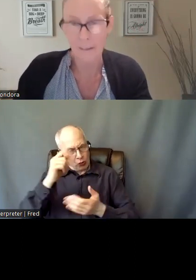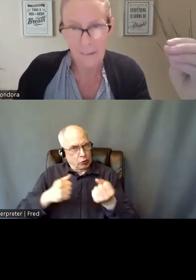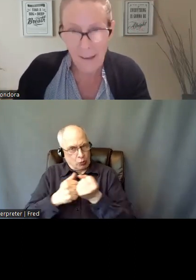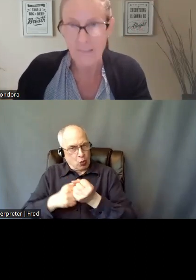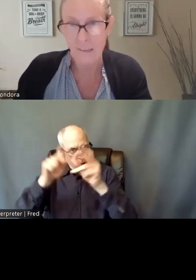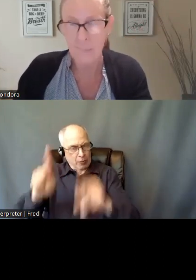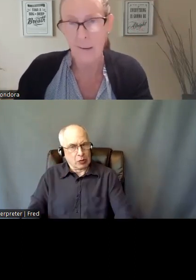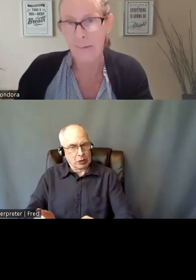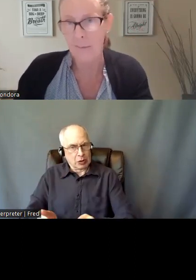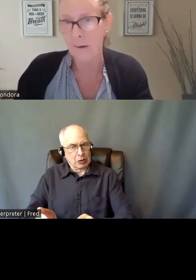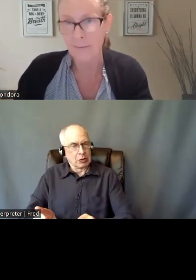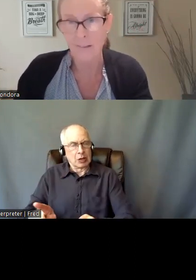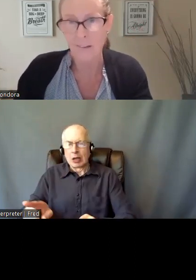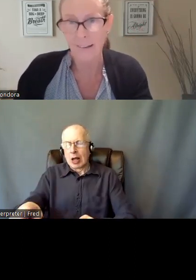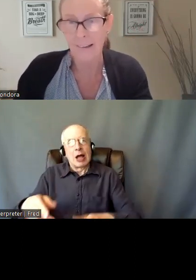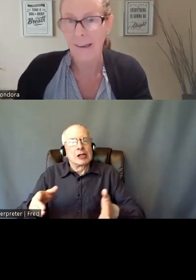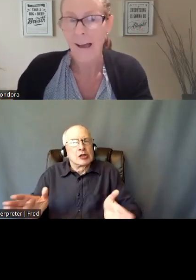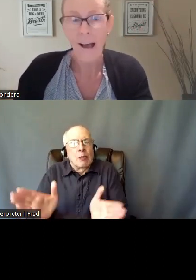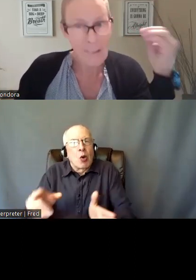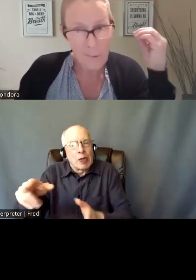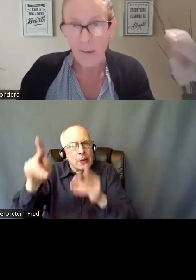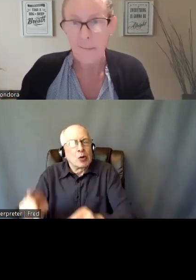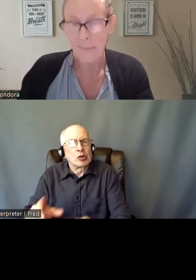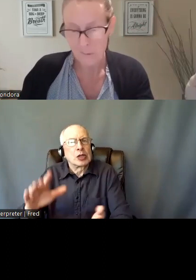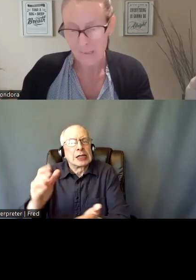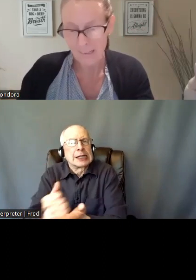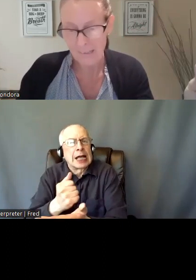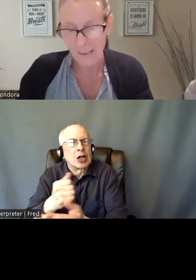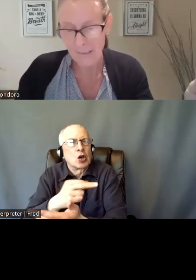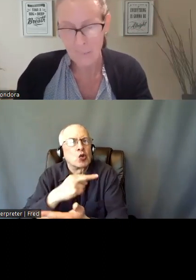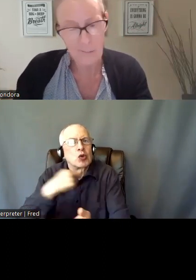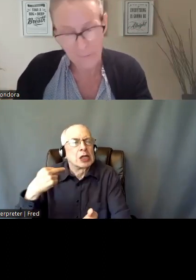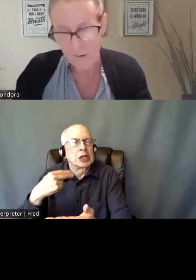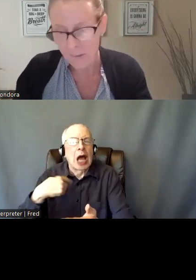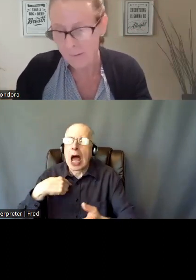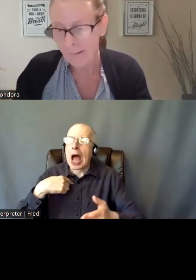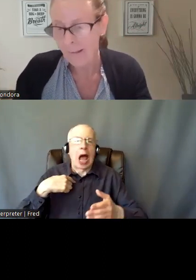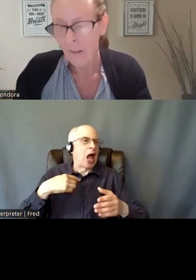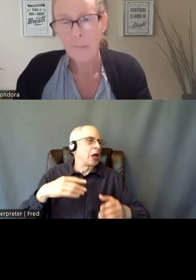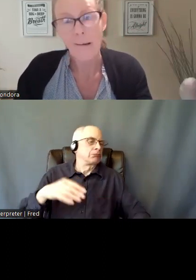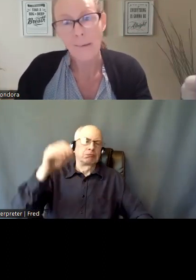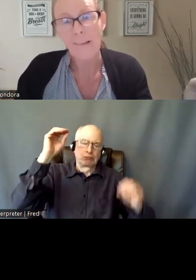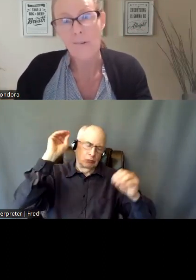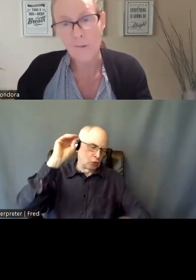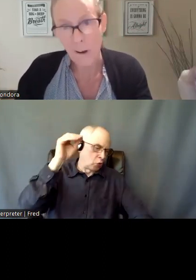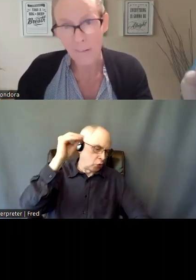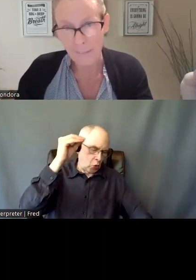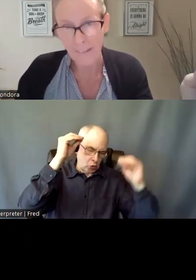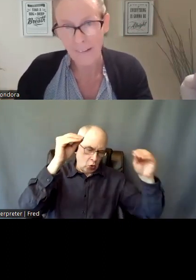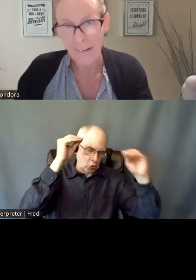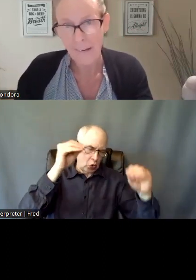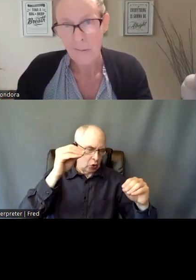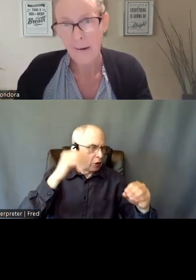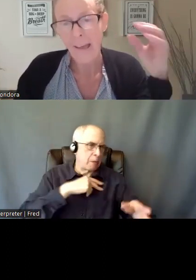risks that are a necessary part of the recovery journey. I had taught about those things as a professional, but I really